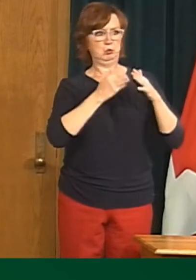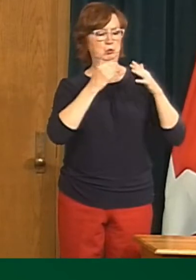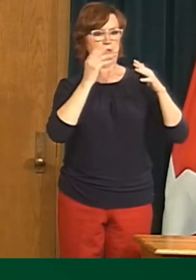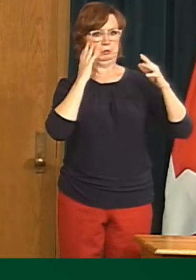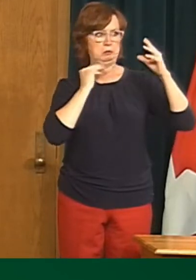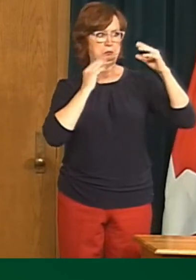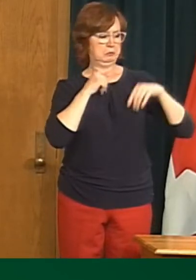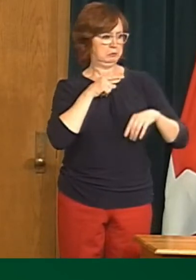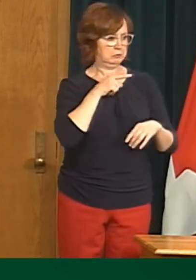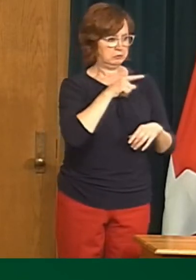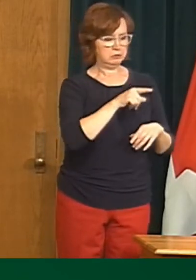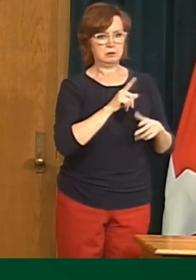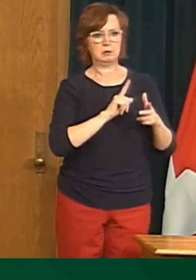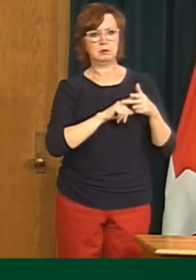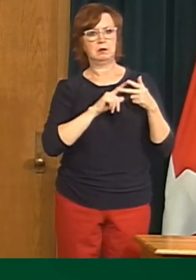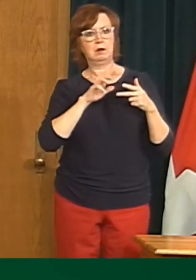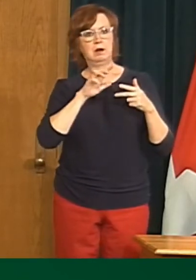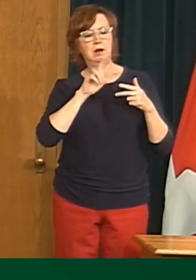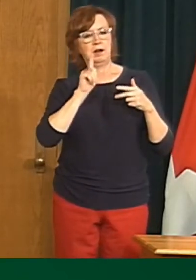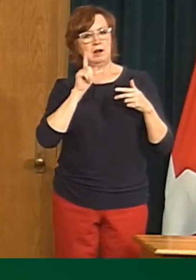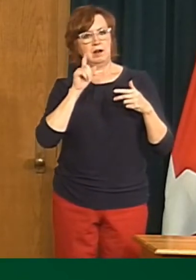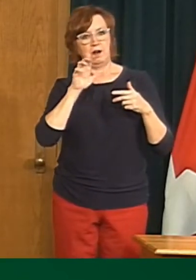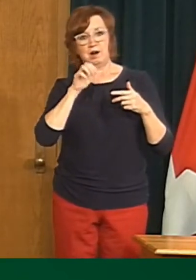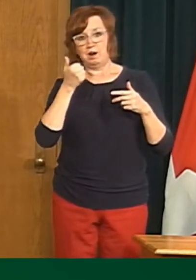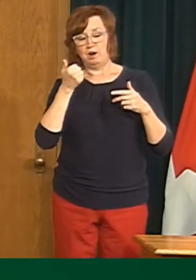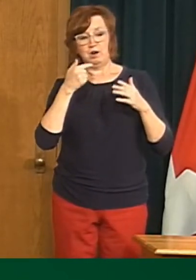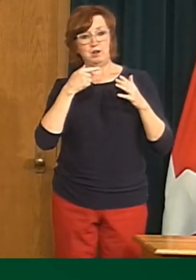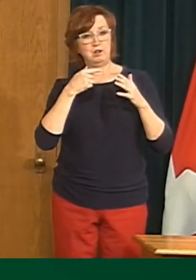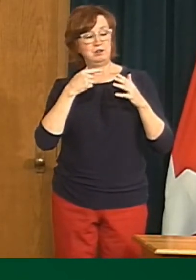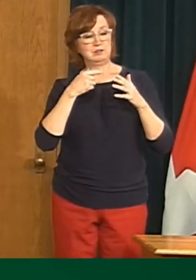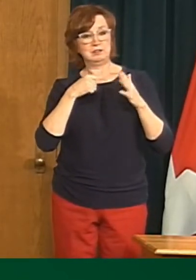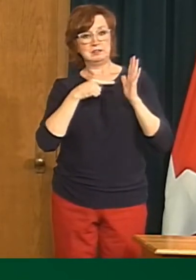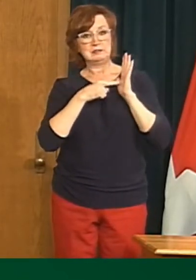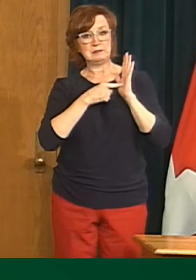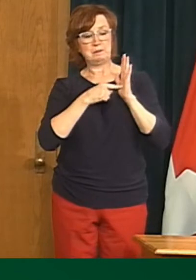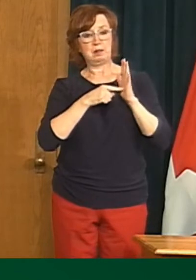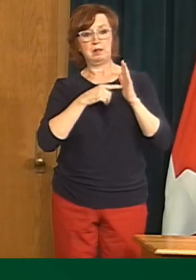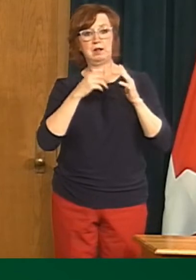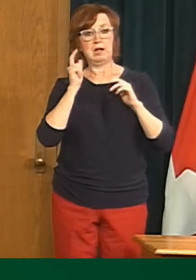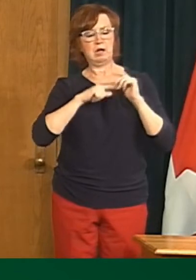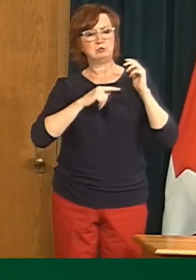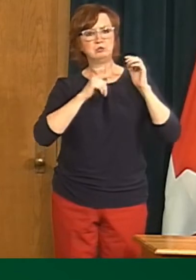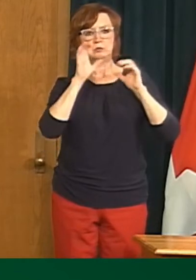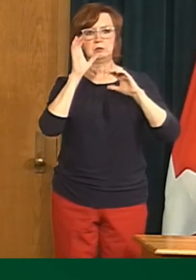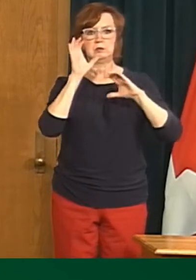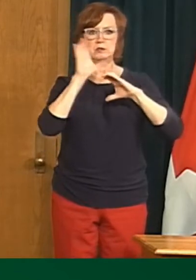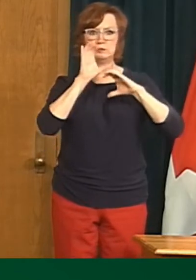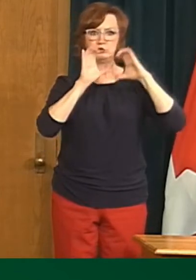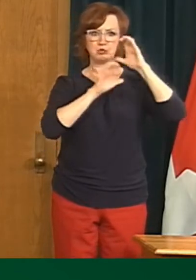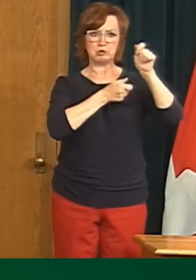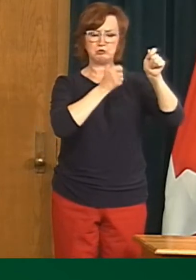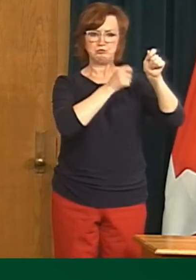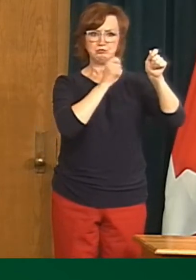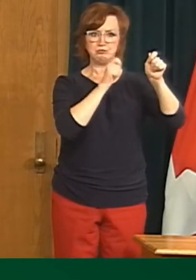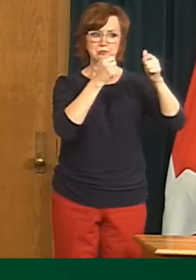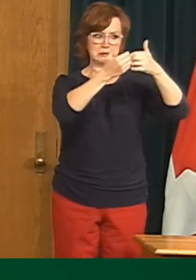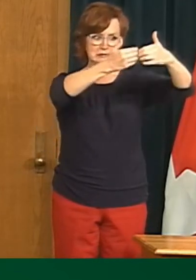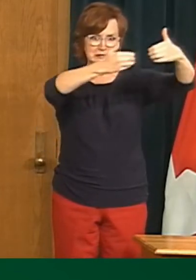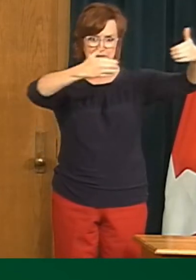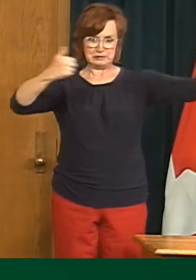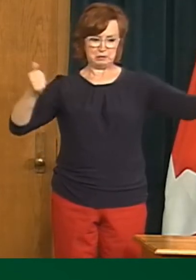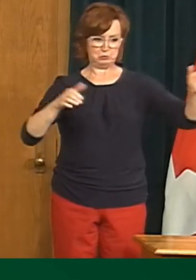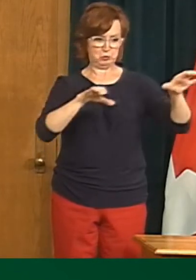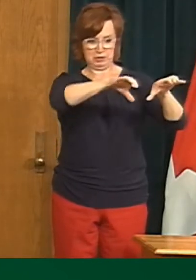work in the facilities to separate the long-term care from the acute care, and staff need to be cohorted.